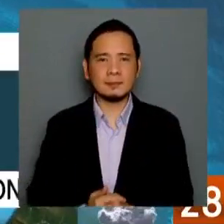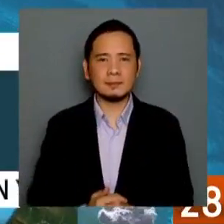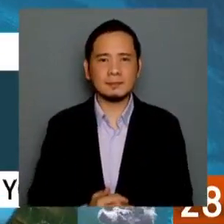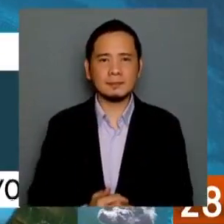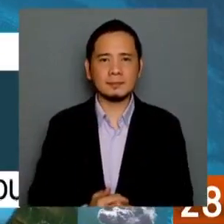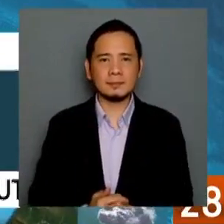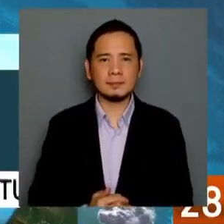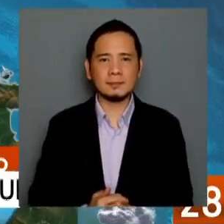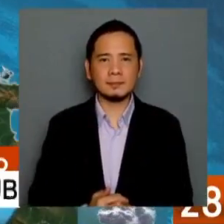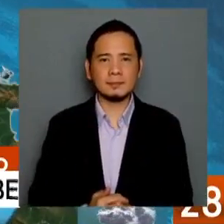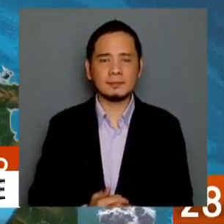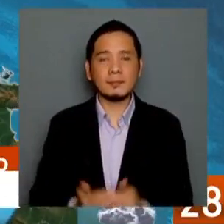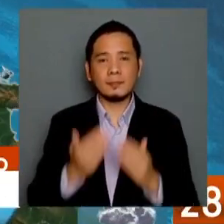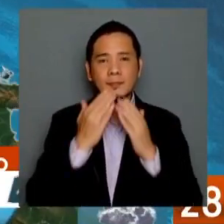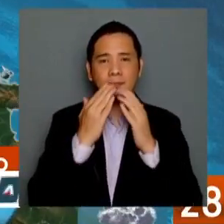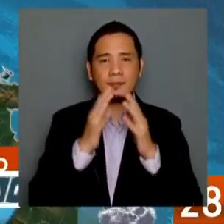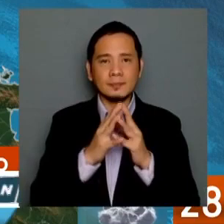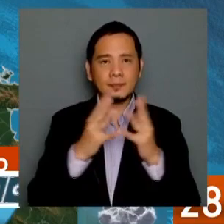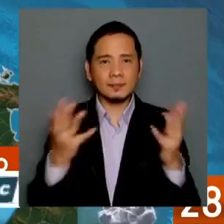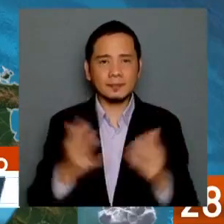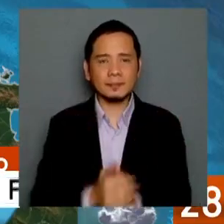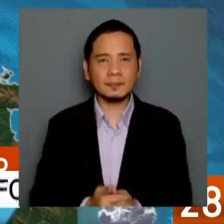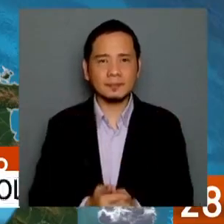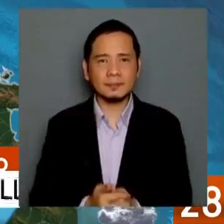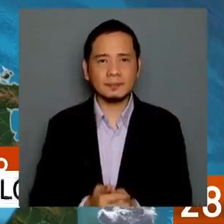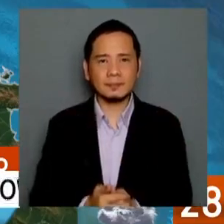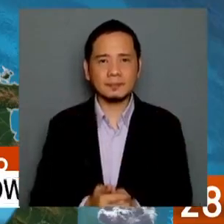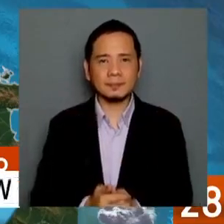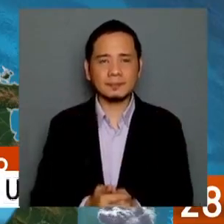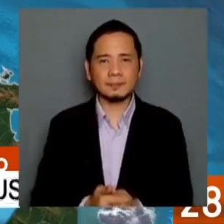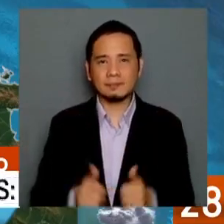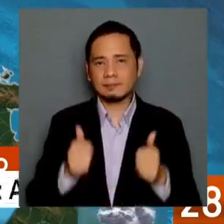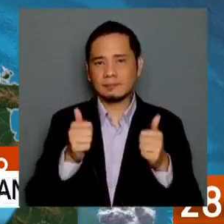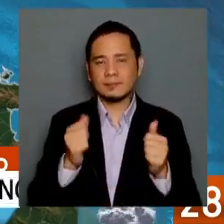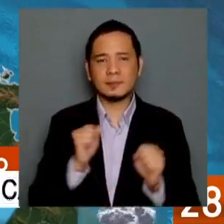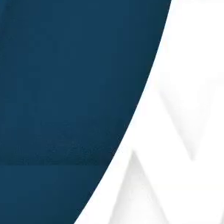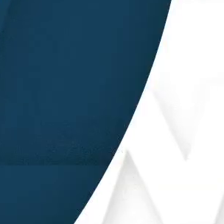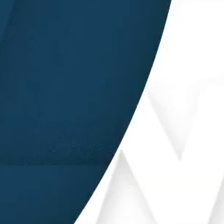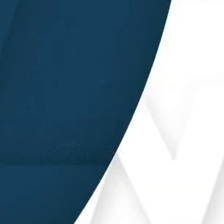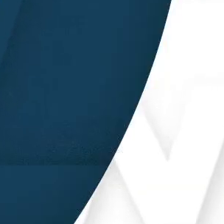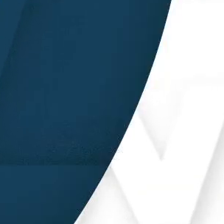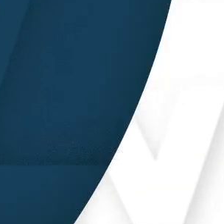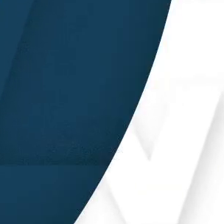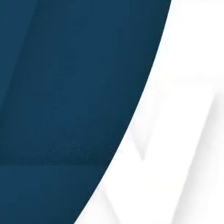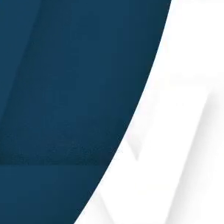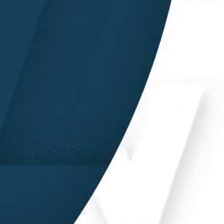Thanks a lot, Rhea. To you and the rest of the team there, thanks again, and we appreciate all that you do.